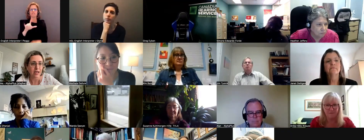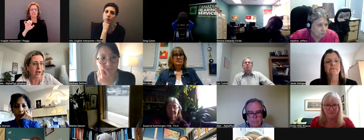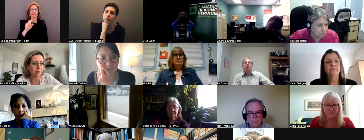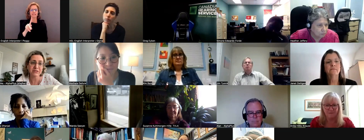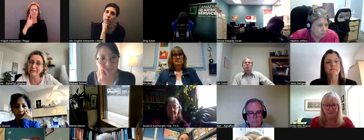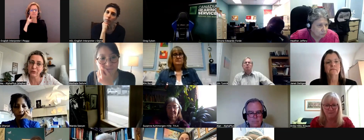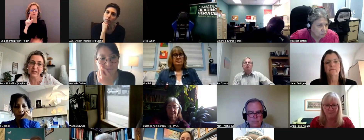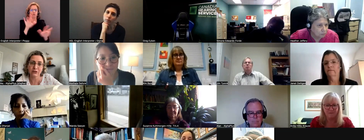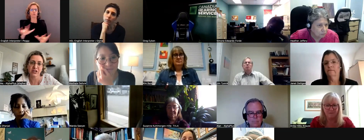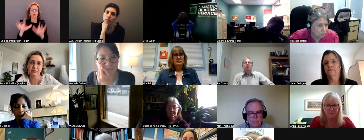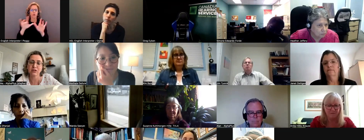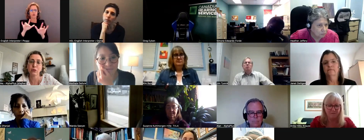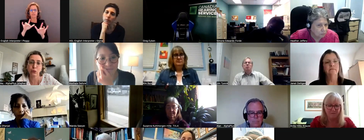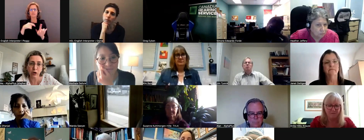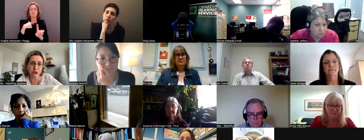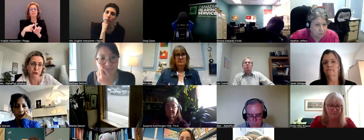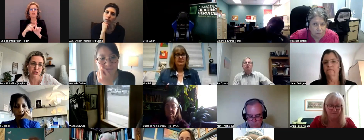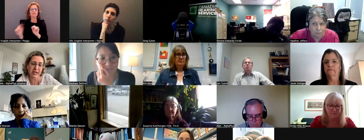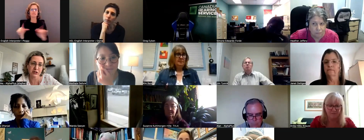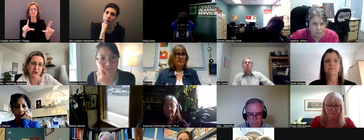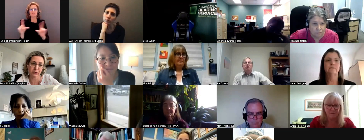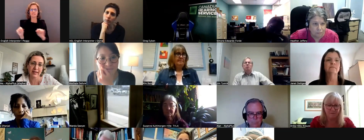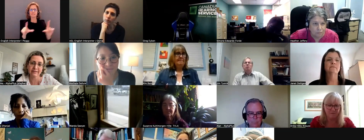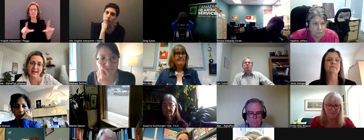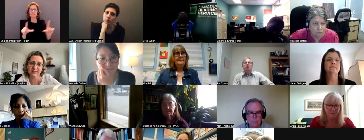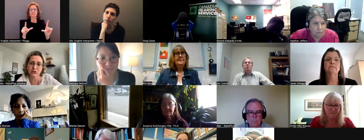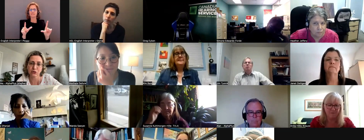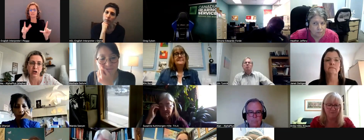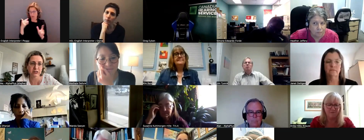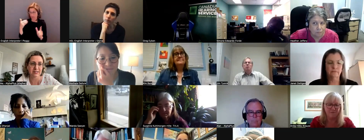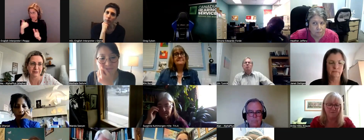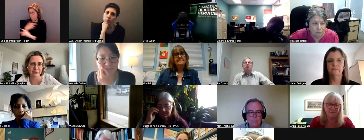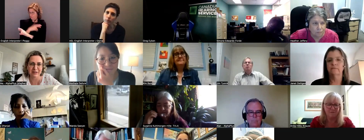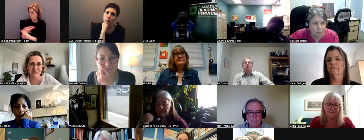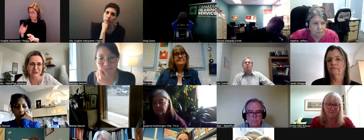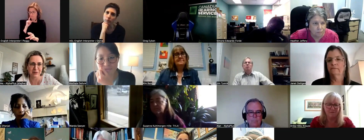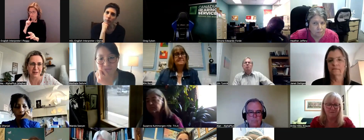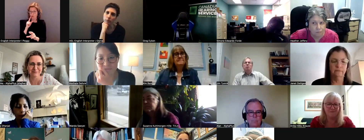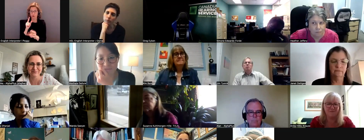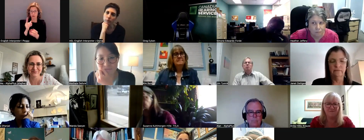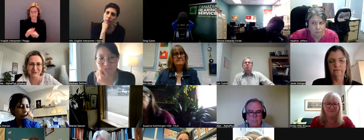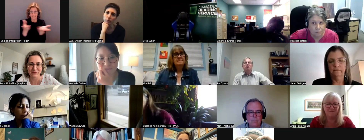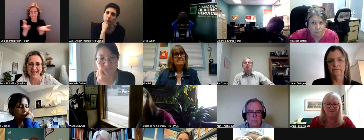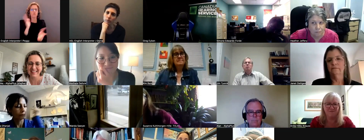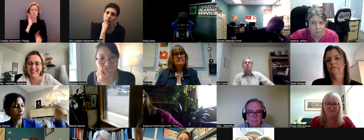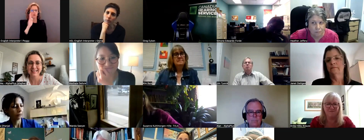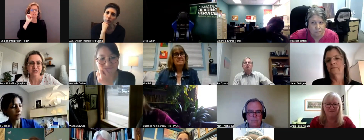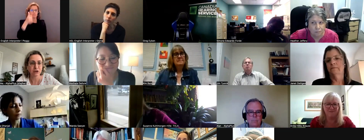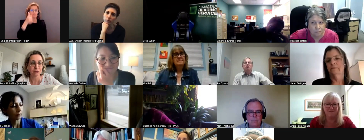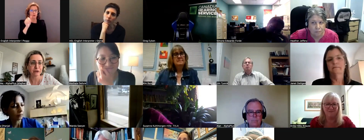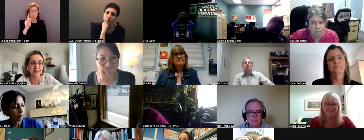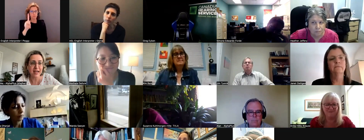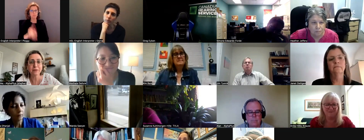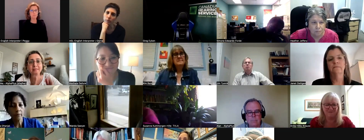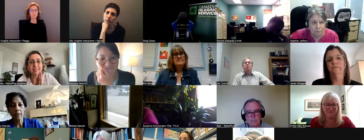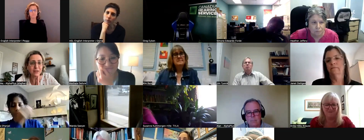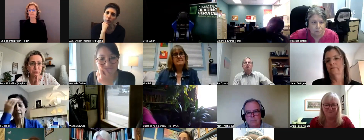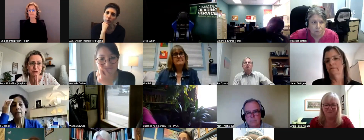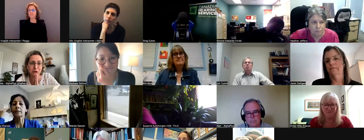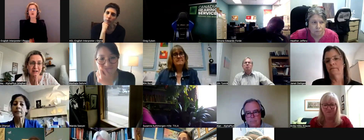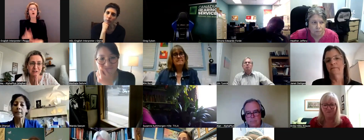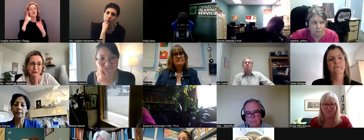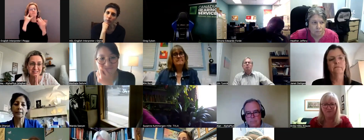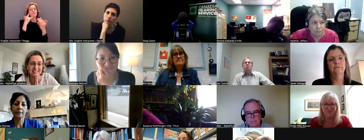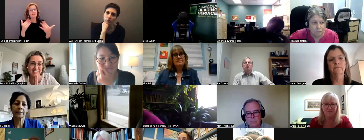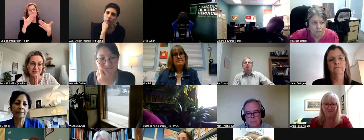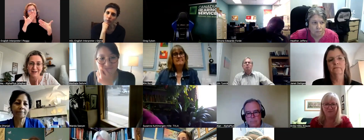slides, whatever we can share with you, we want to share, so you will have access to all this information as well. Okay, so for now, thank you